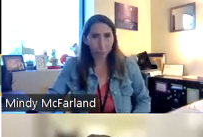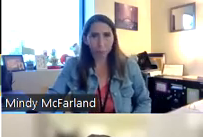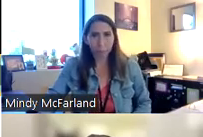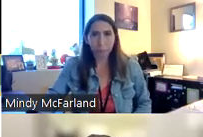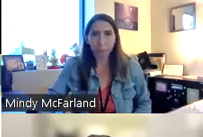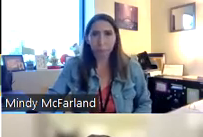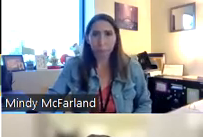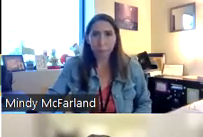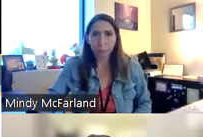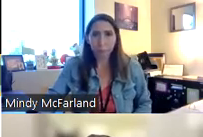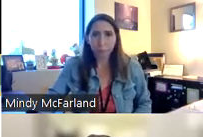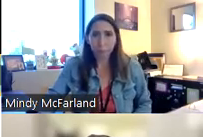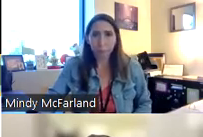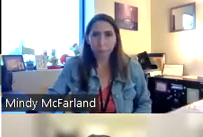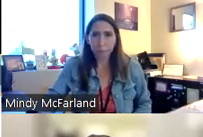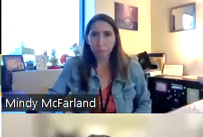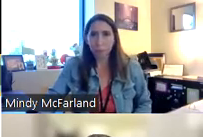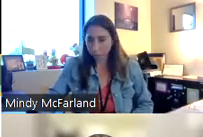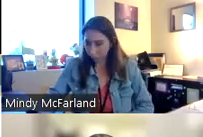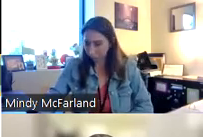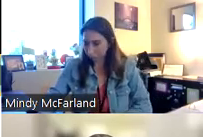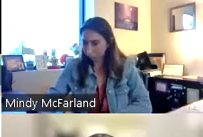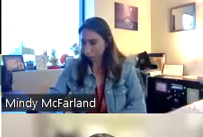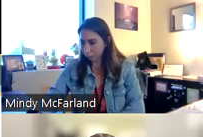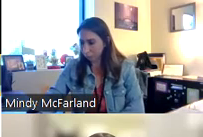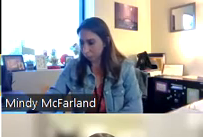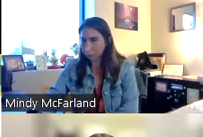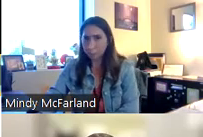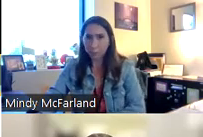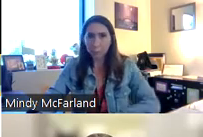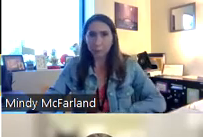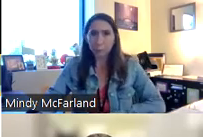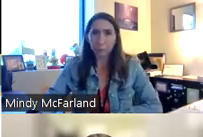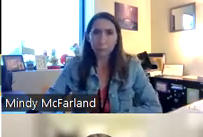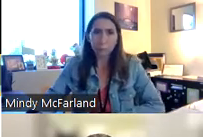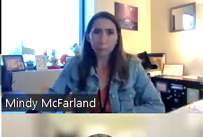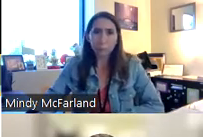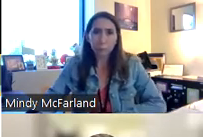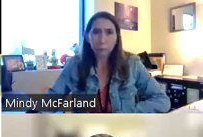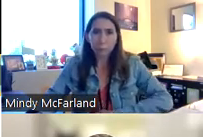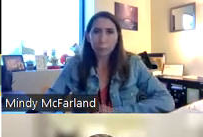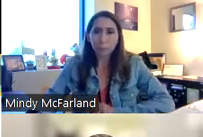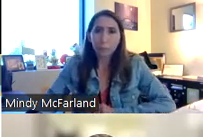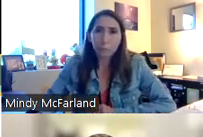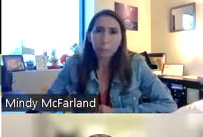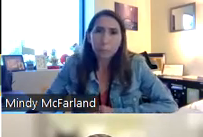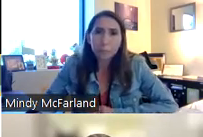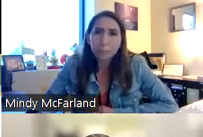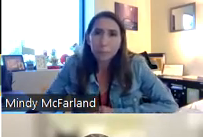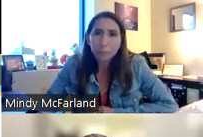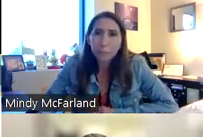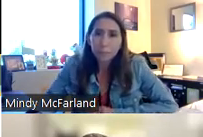poll for us. If we could have the results shared. We're just under 80%.